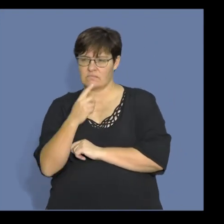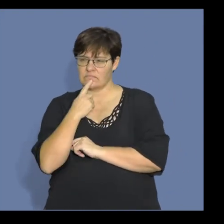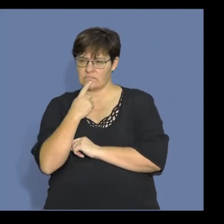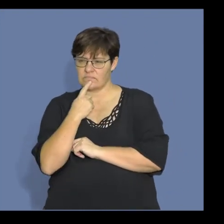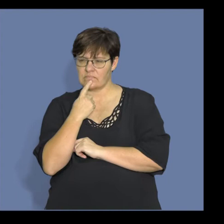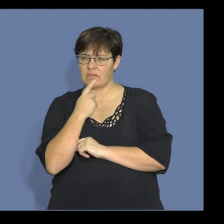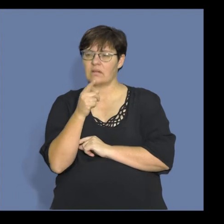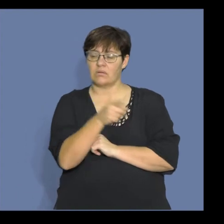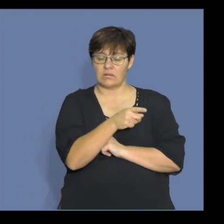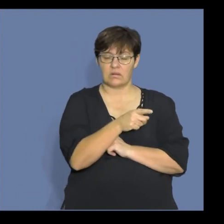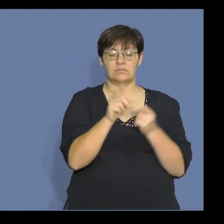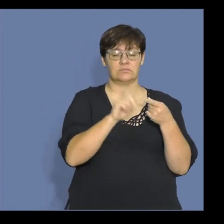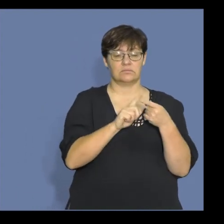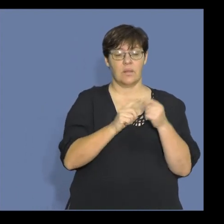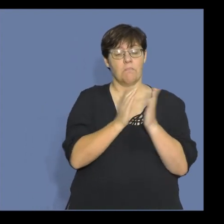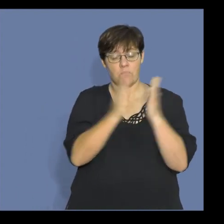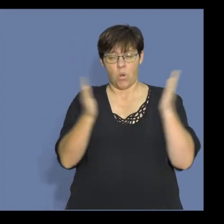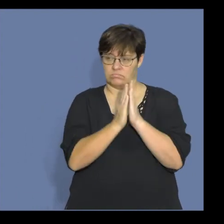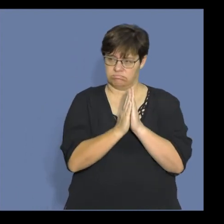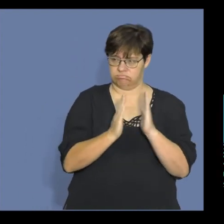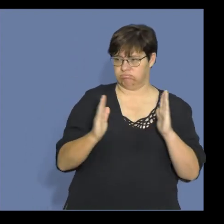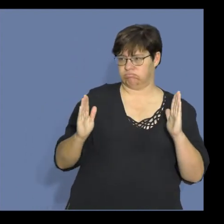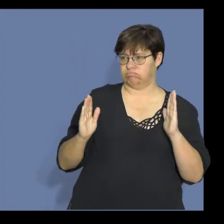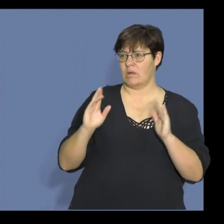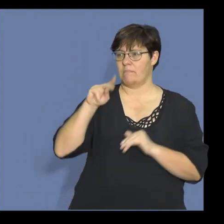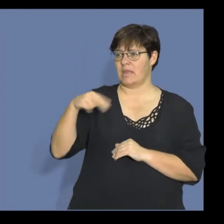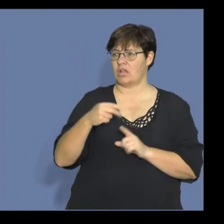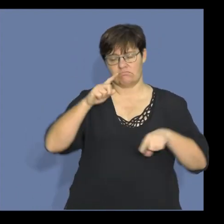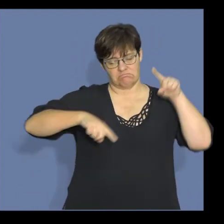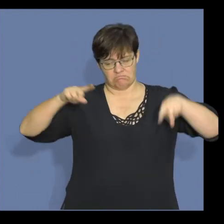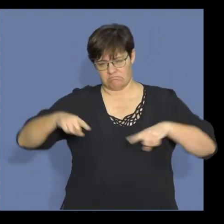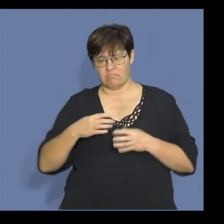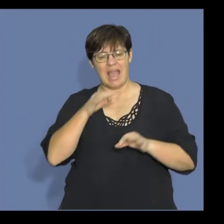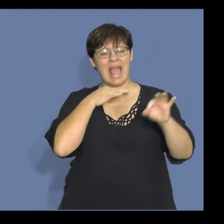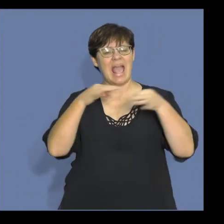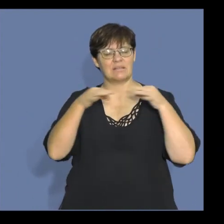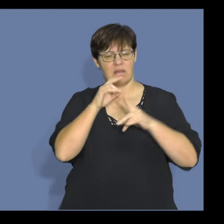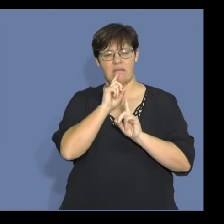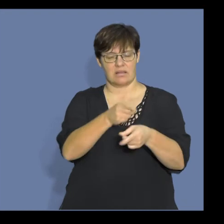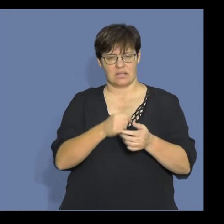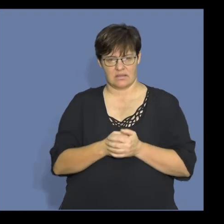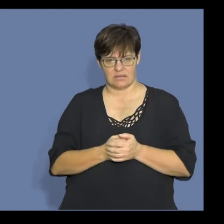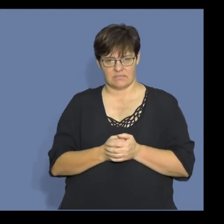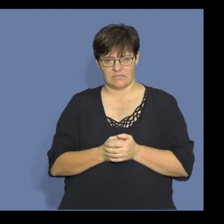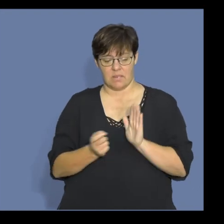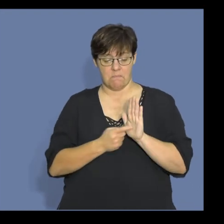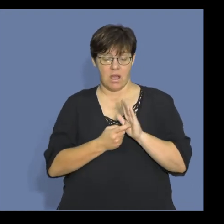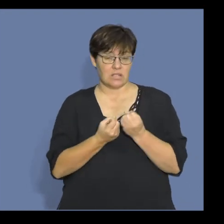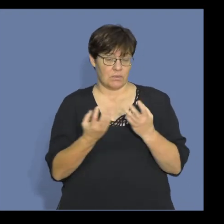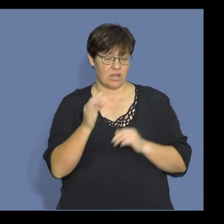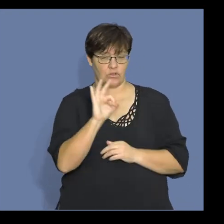let's see, occurs over the widest range of pH conditions. Explain your answer, 3